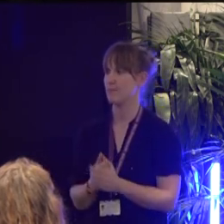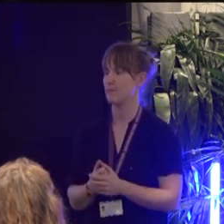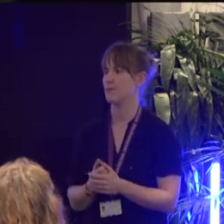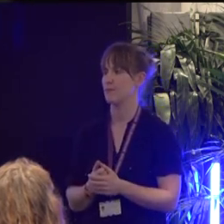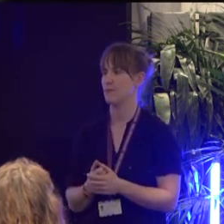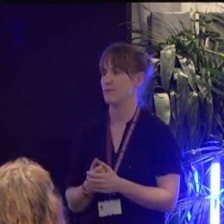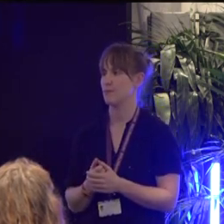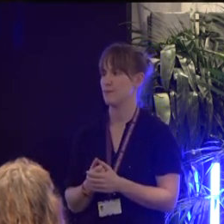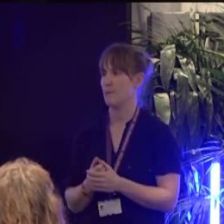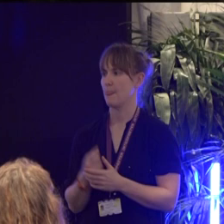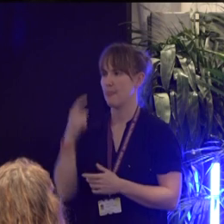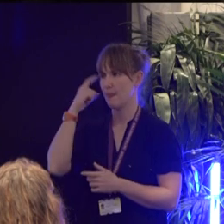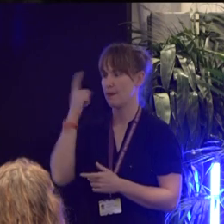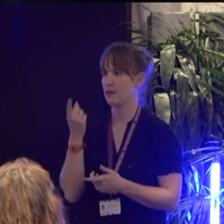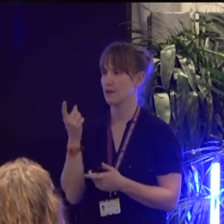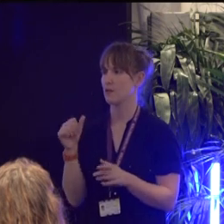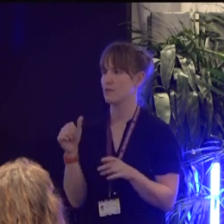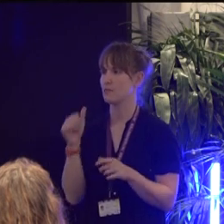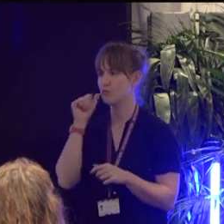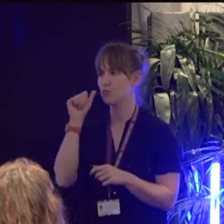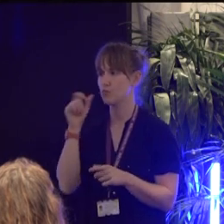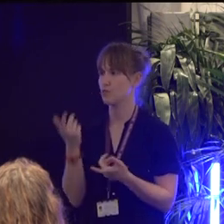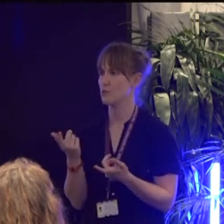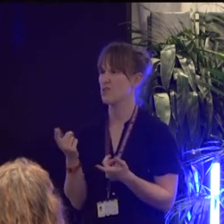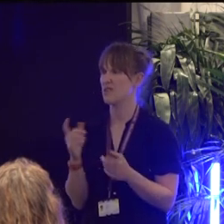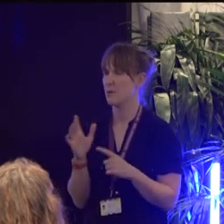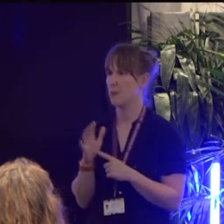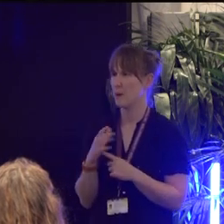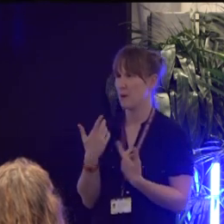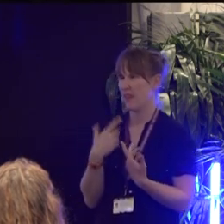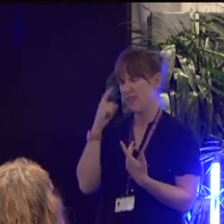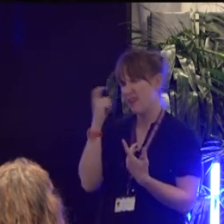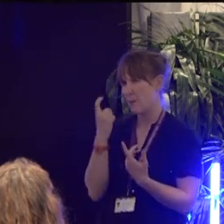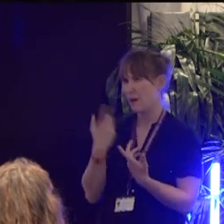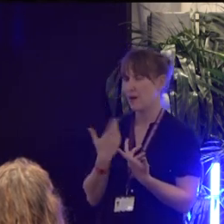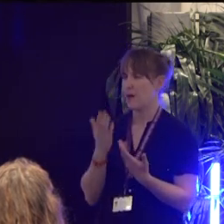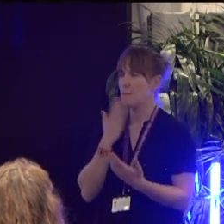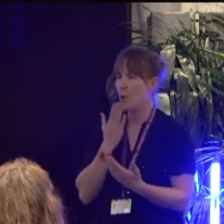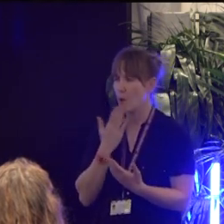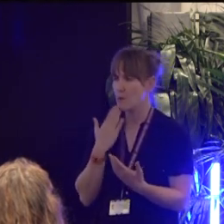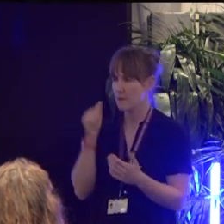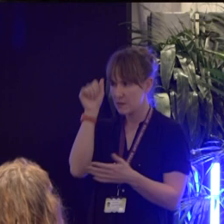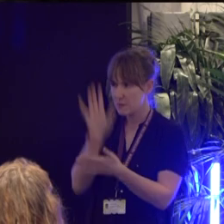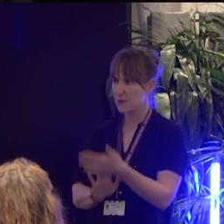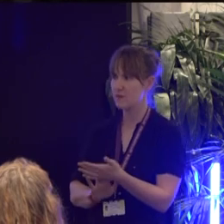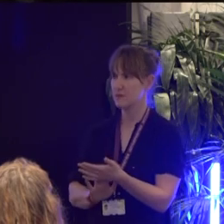But also I think it's also important to think about boredom as an experience.